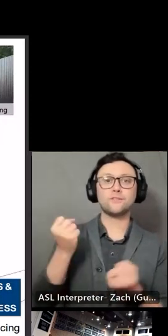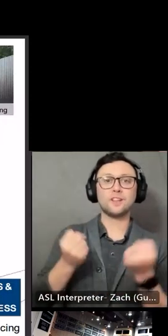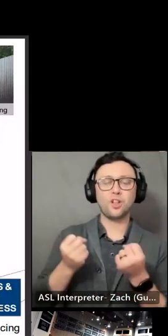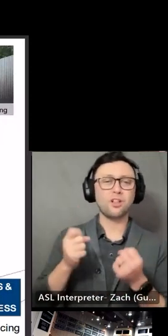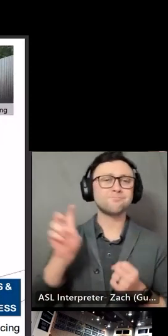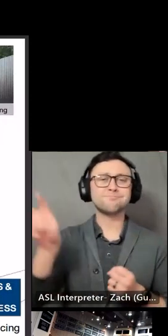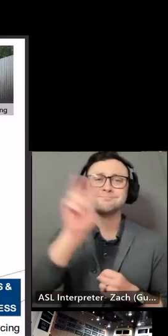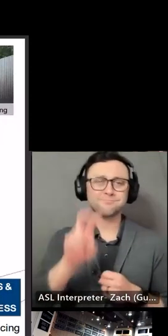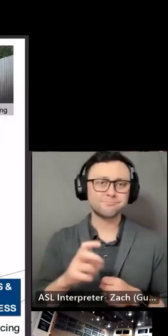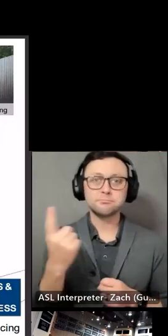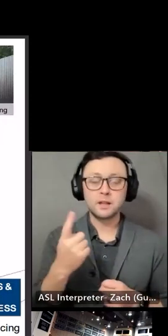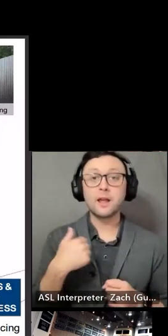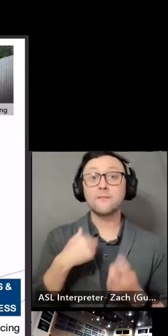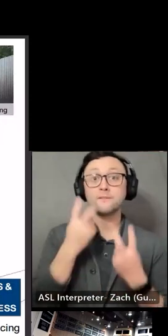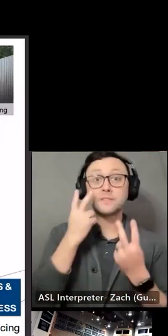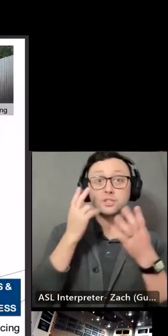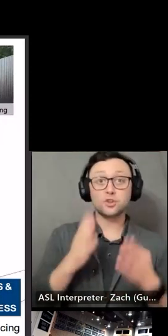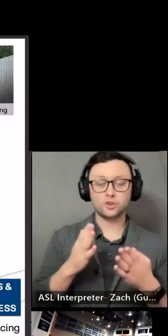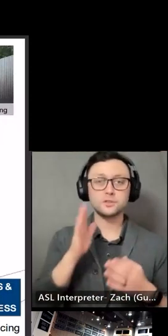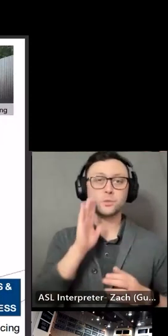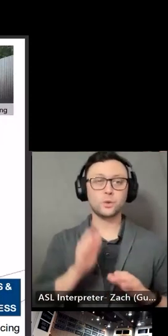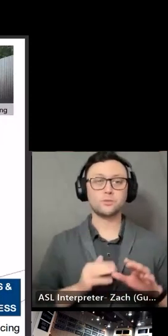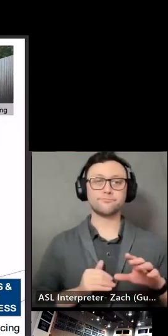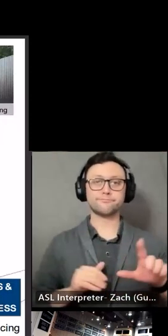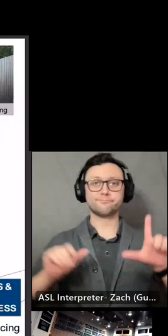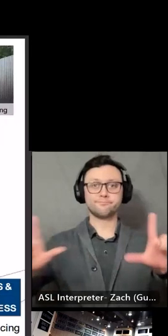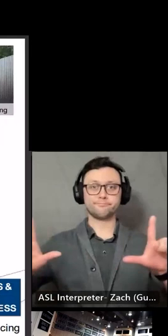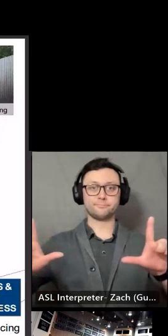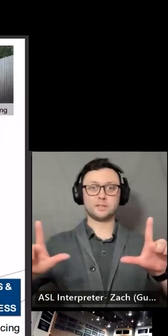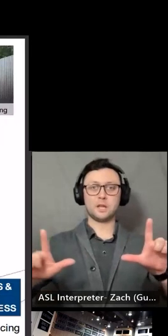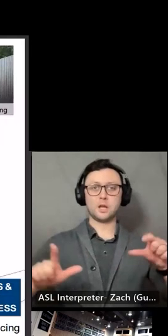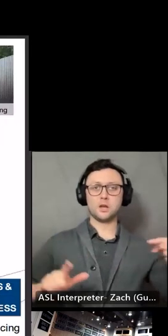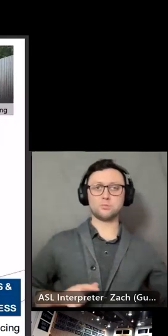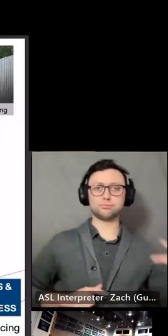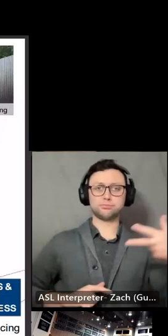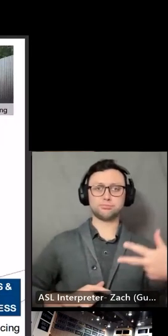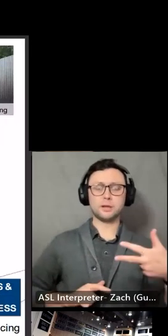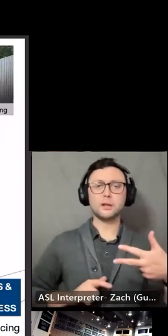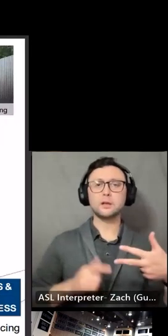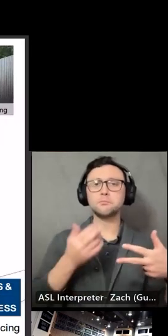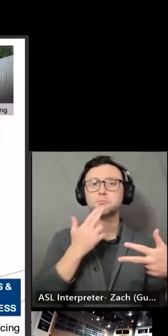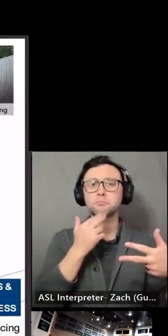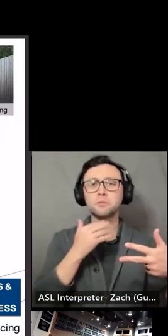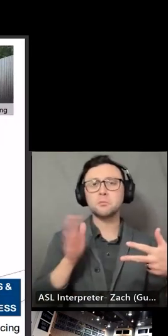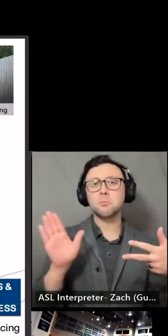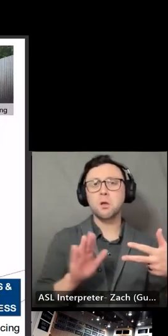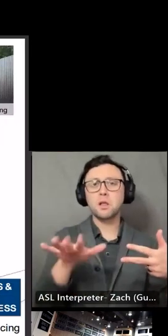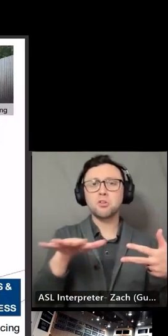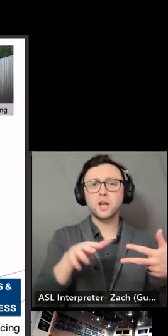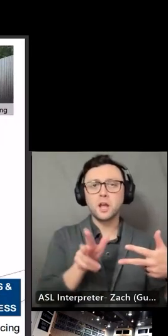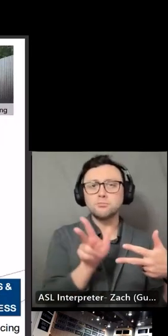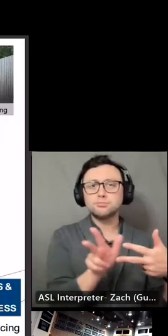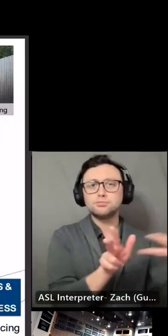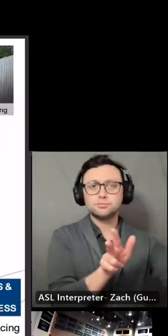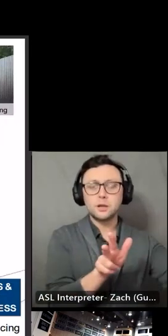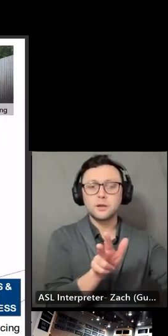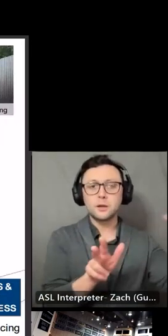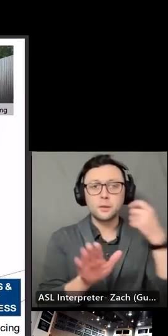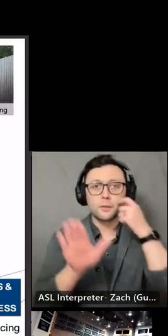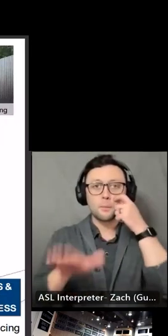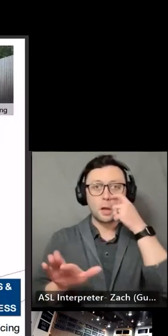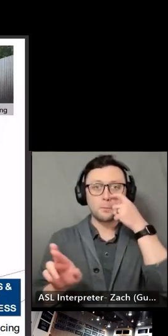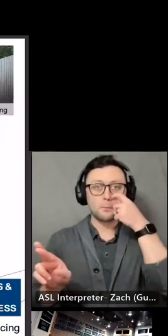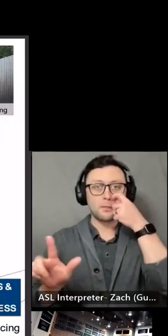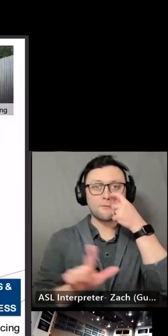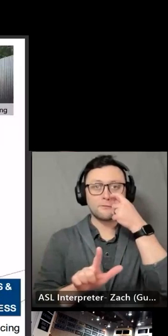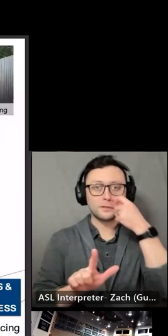about, would be parking in a small surface parking lot that's in the bottom corner of